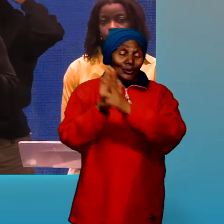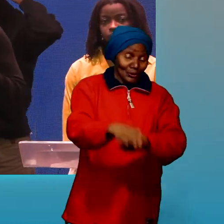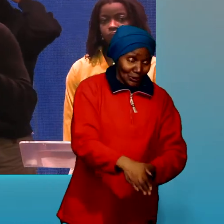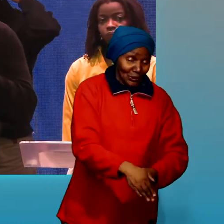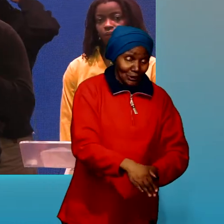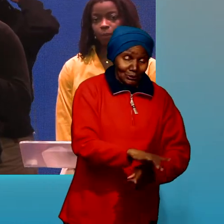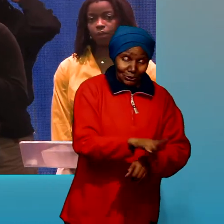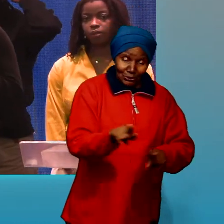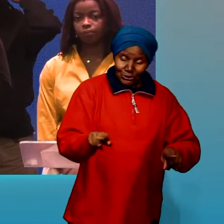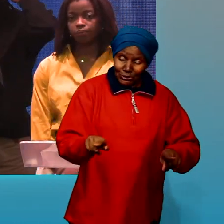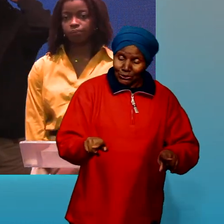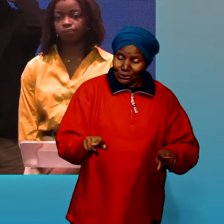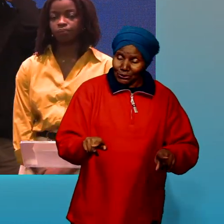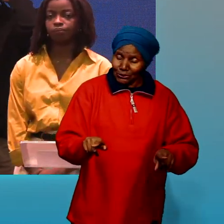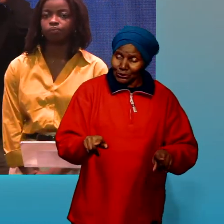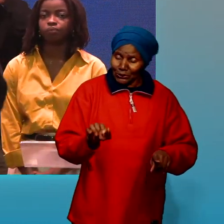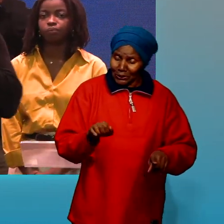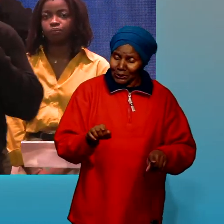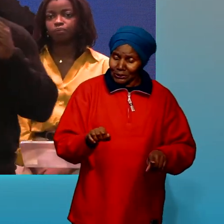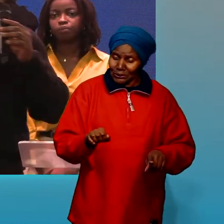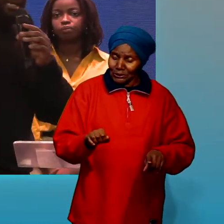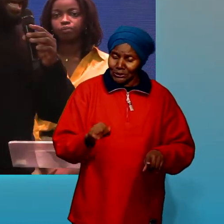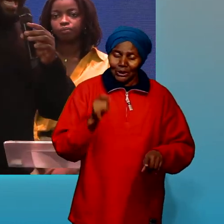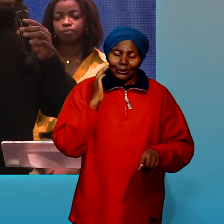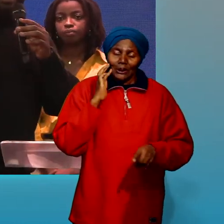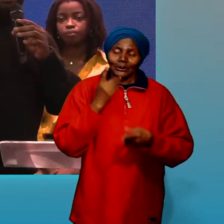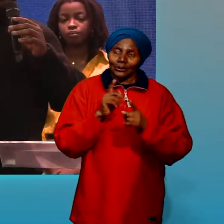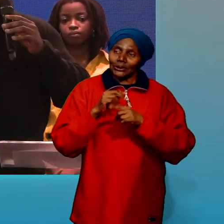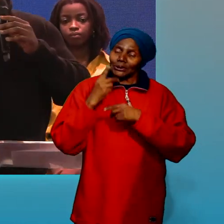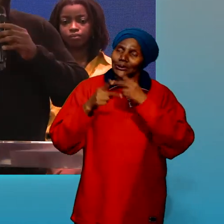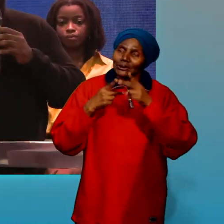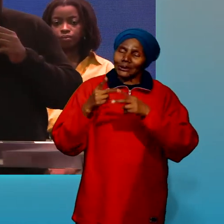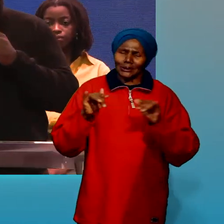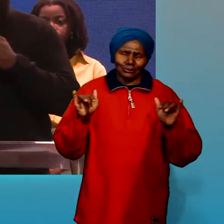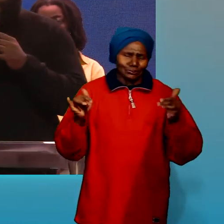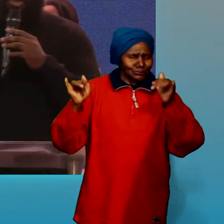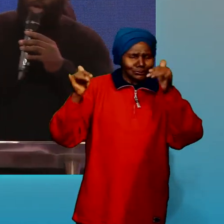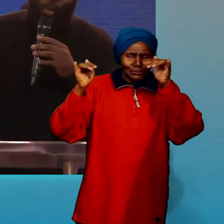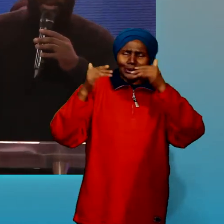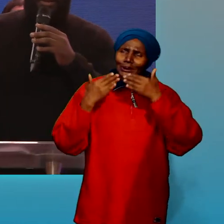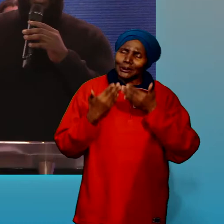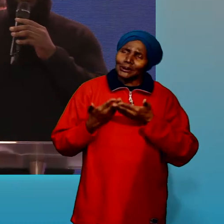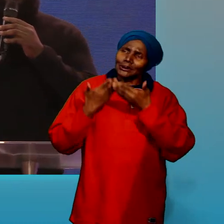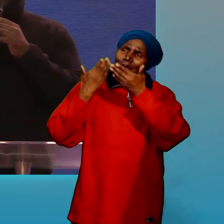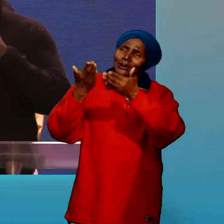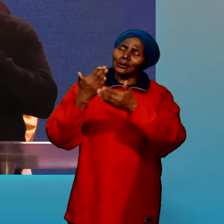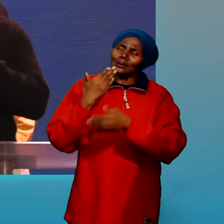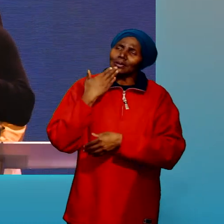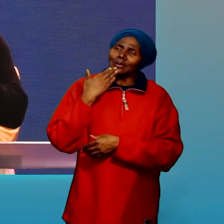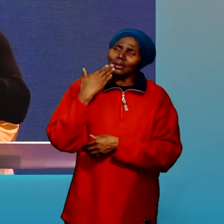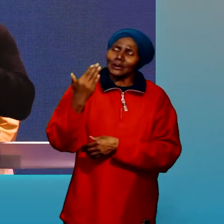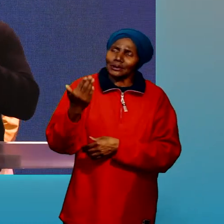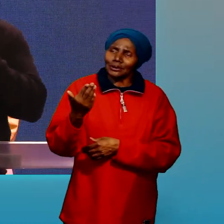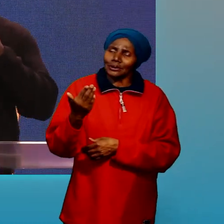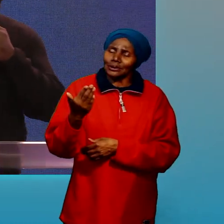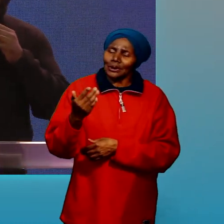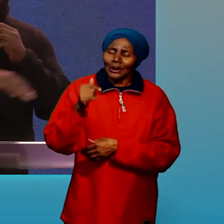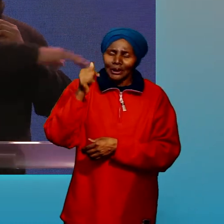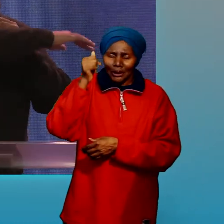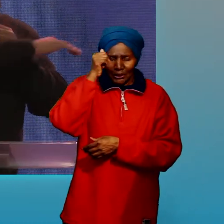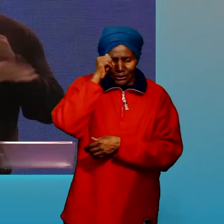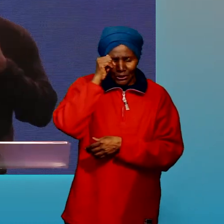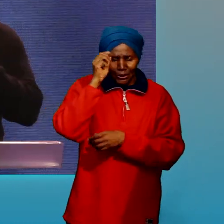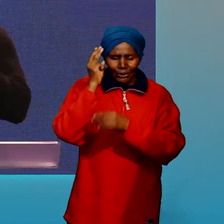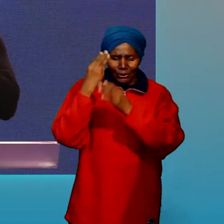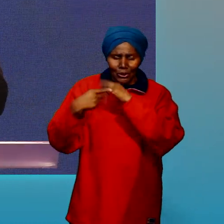every one of us. And as we sing, let's sing in celebration and let's give with thanks, knowing that we have been called to